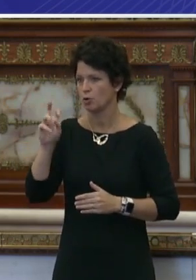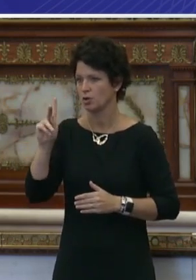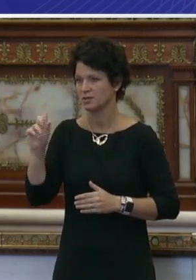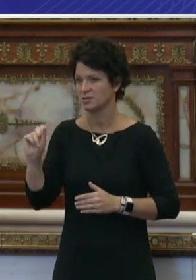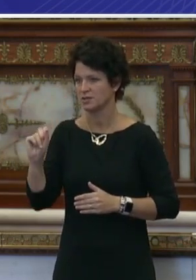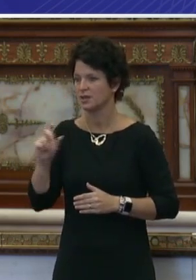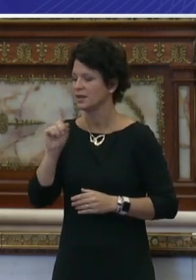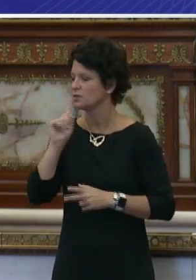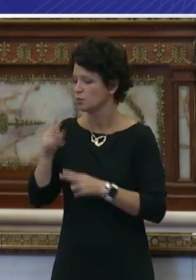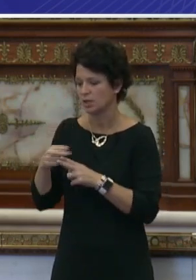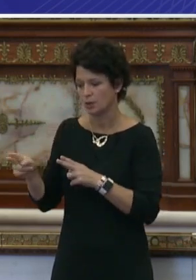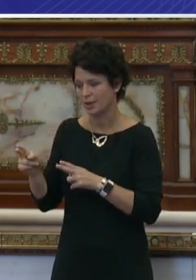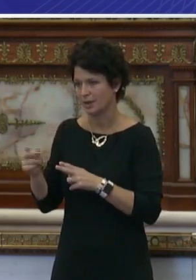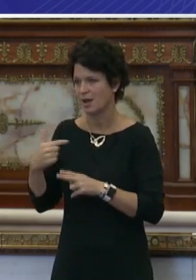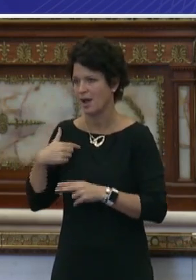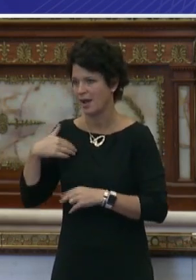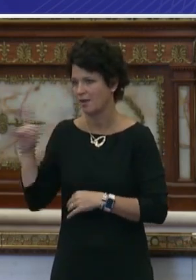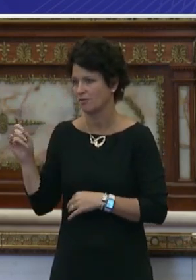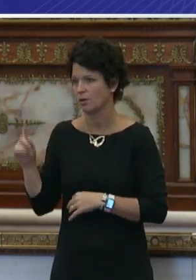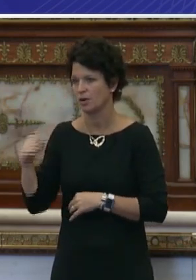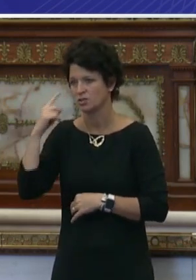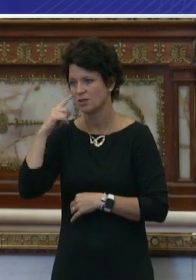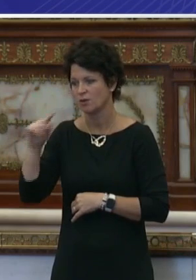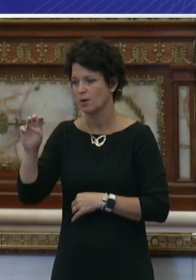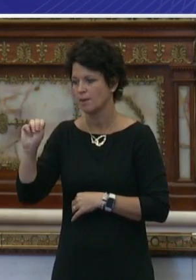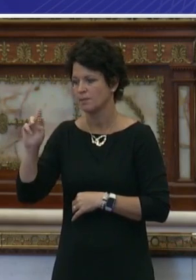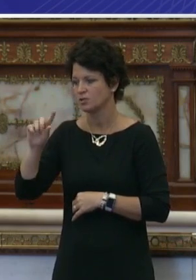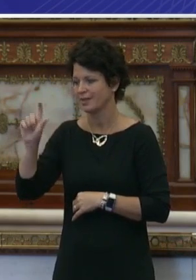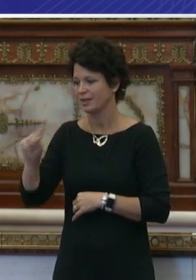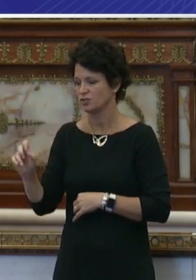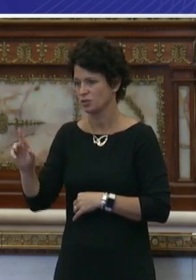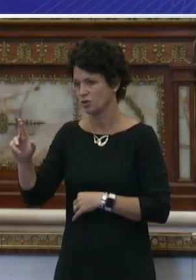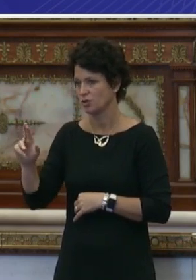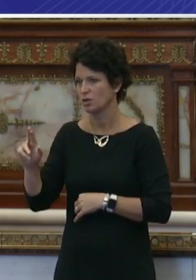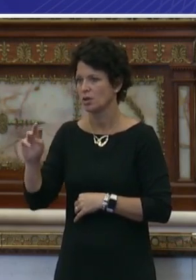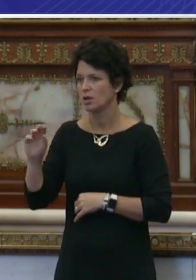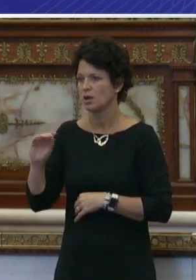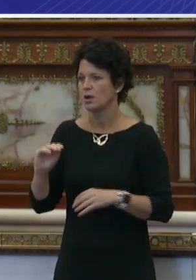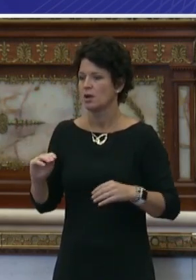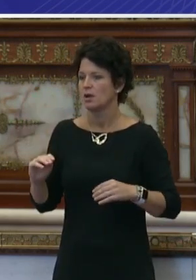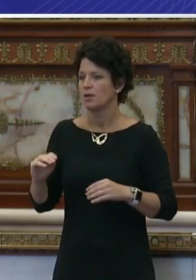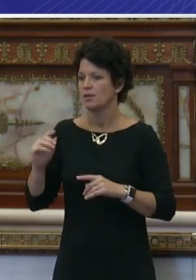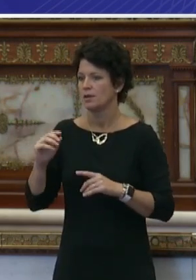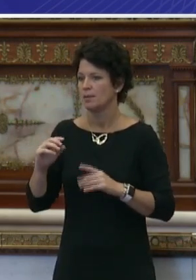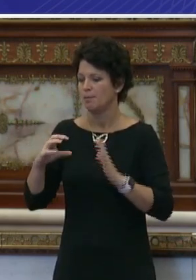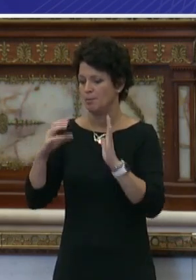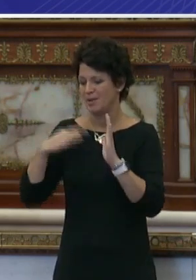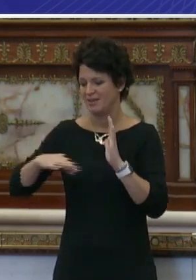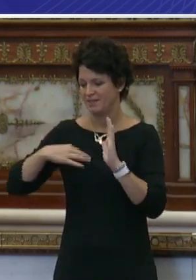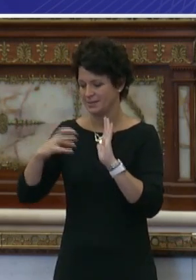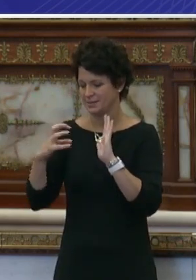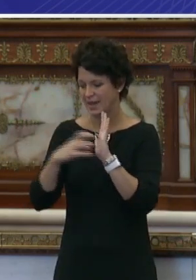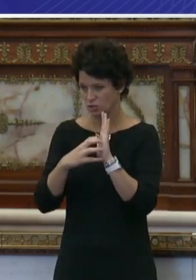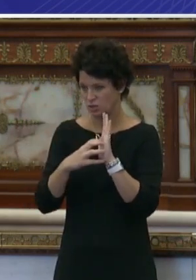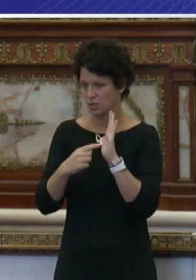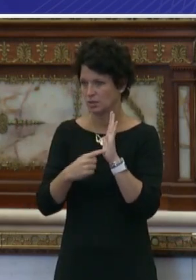Yes, real quick. I have a question for Mr. Laser. You mentioned the portable benefits section in